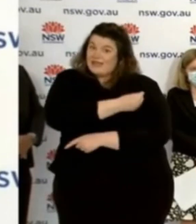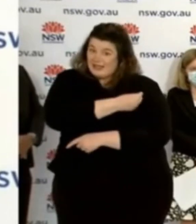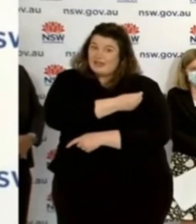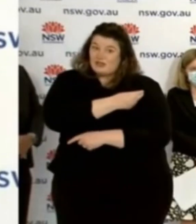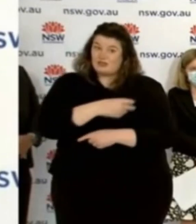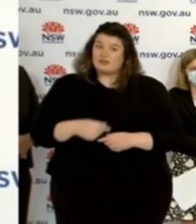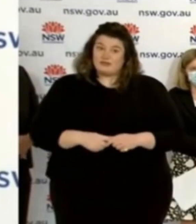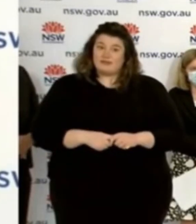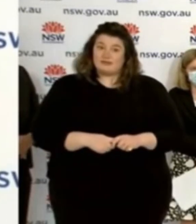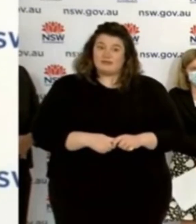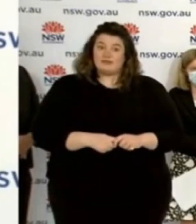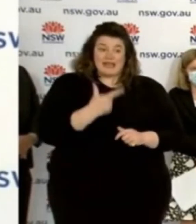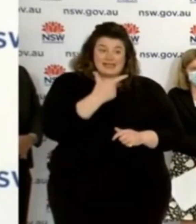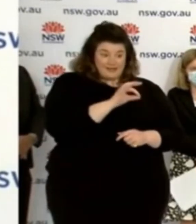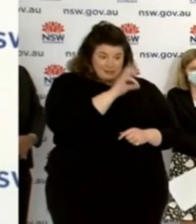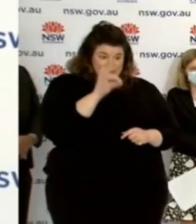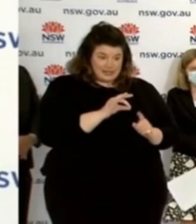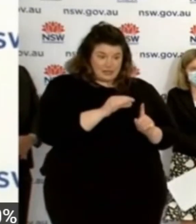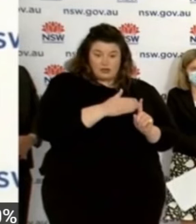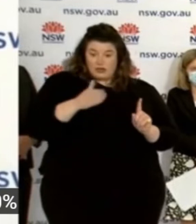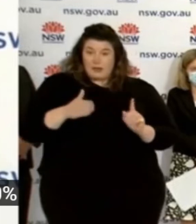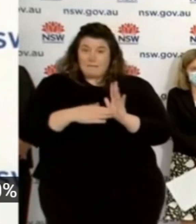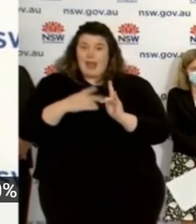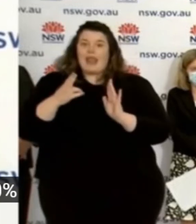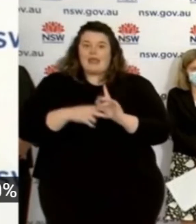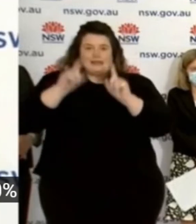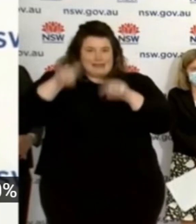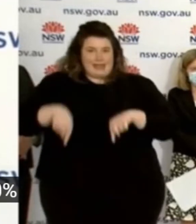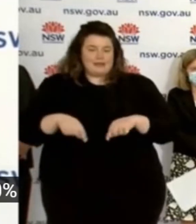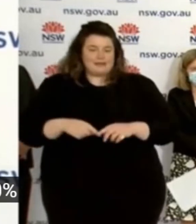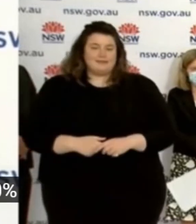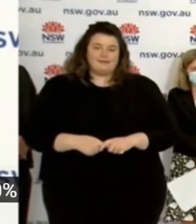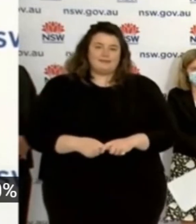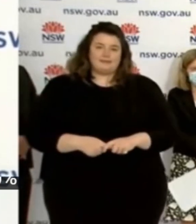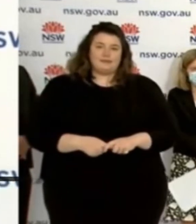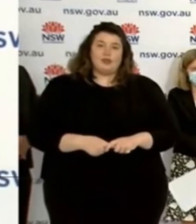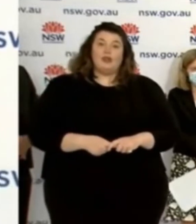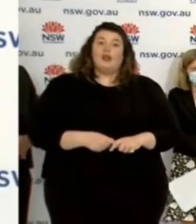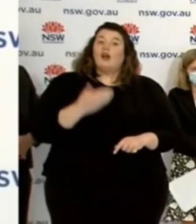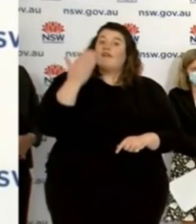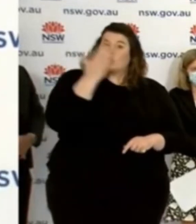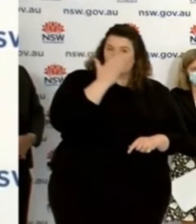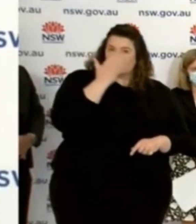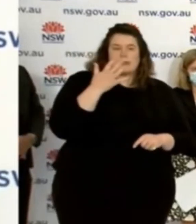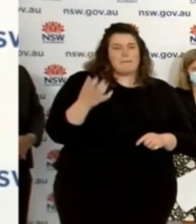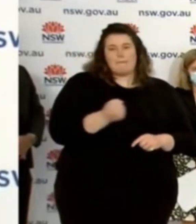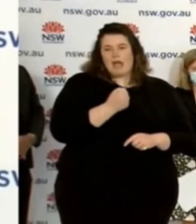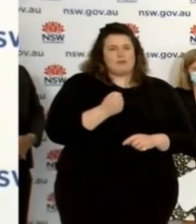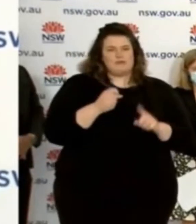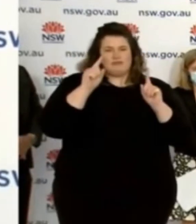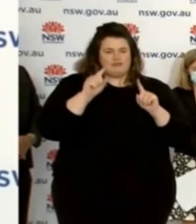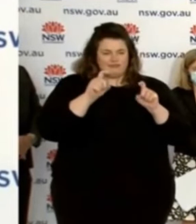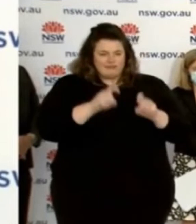trigger on the Monday after that 70%. Now, in relation to schools, we always had to choose a fixed date